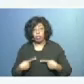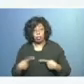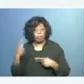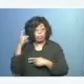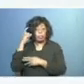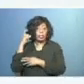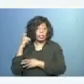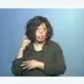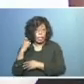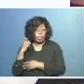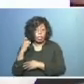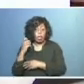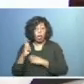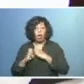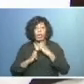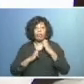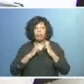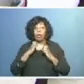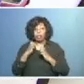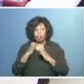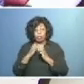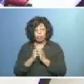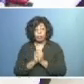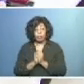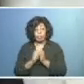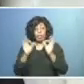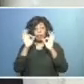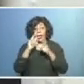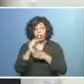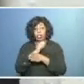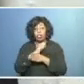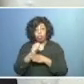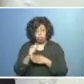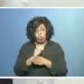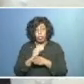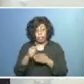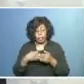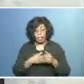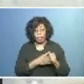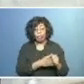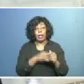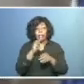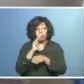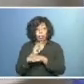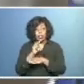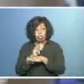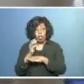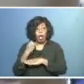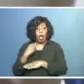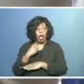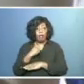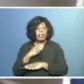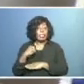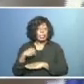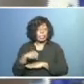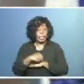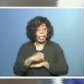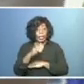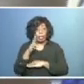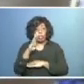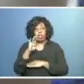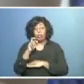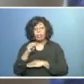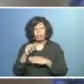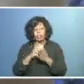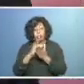sexual, emotional, or otherwise. Friday's training exercise, spearheaded by the Minister of State for Social Services and Urban Development,